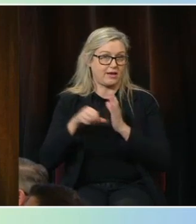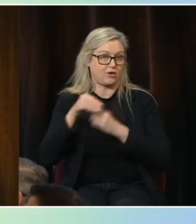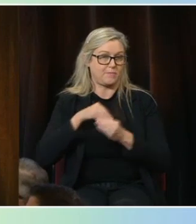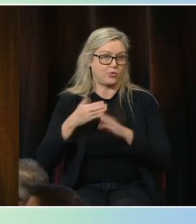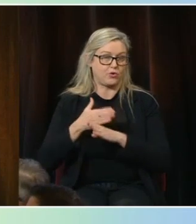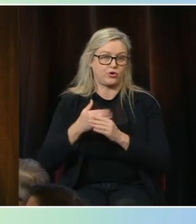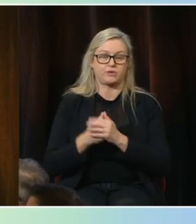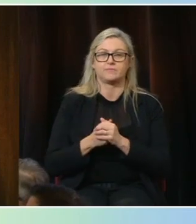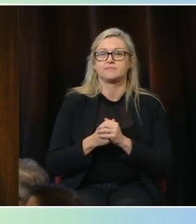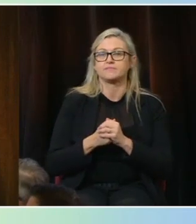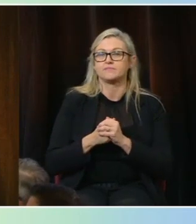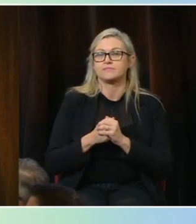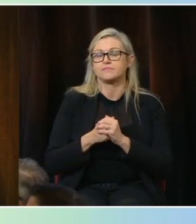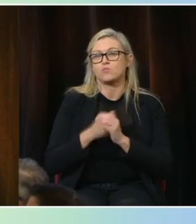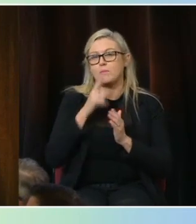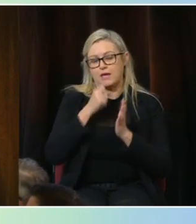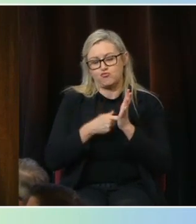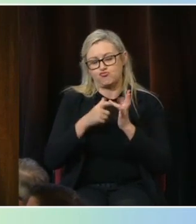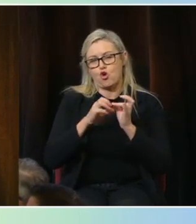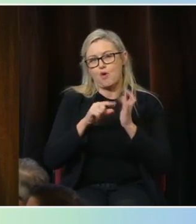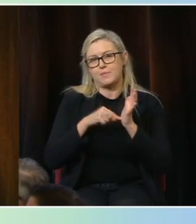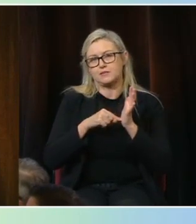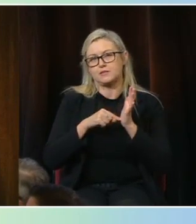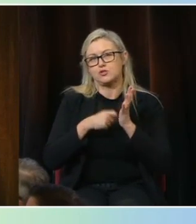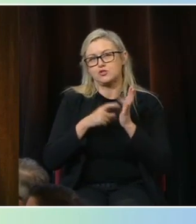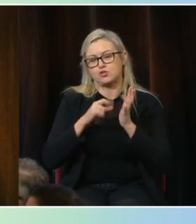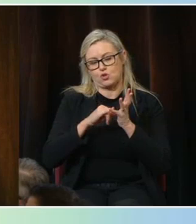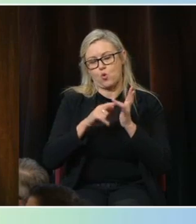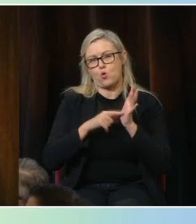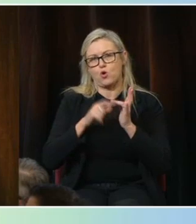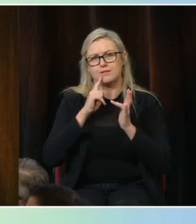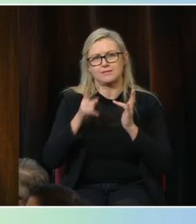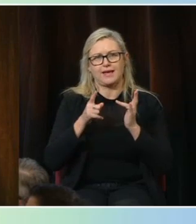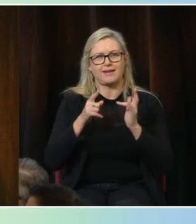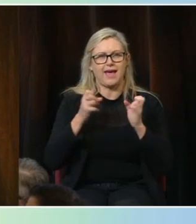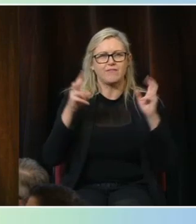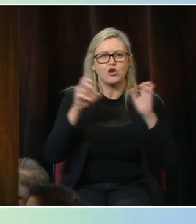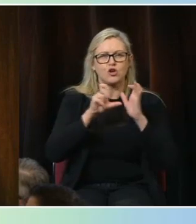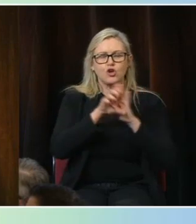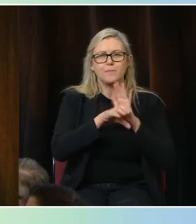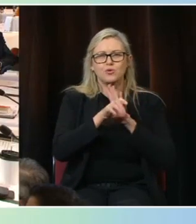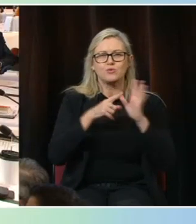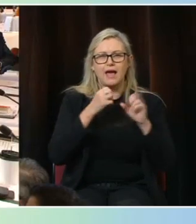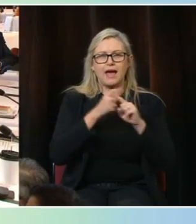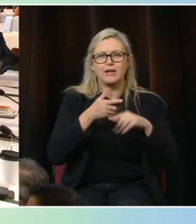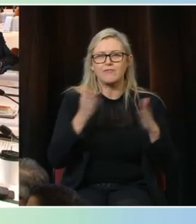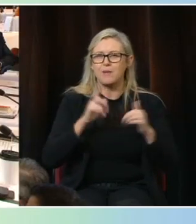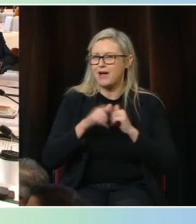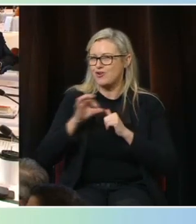macroeconomist Robert solo equipped we can see the computer age everywhere except in the productivity statistics